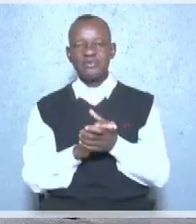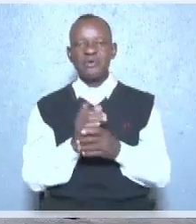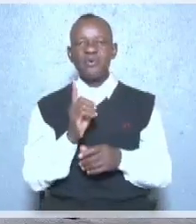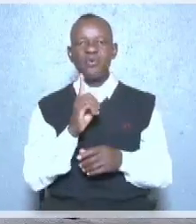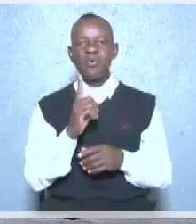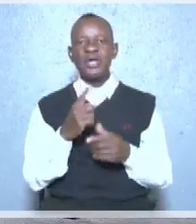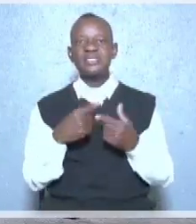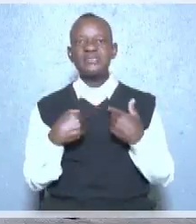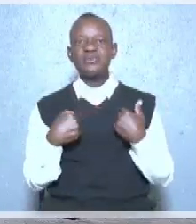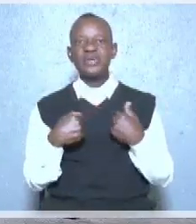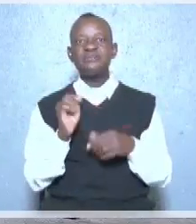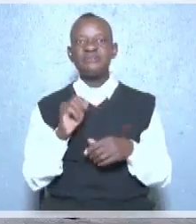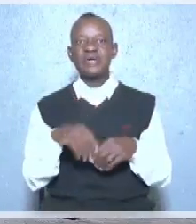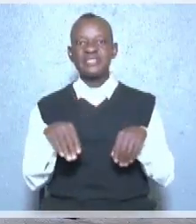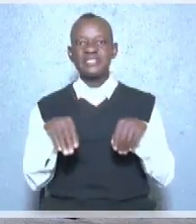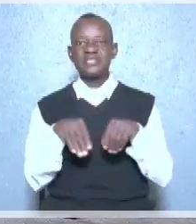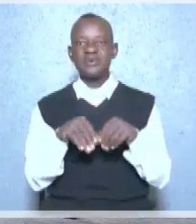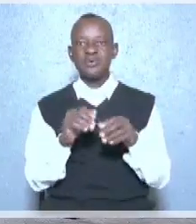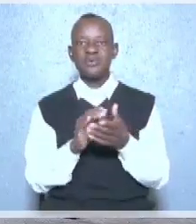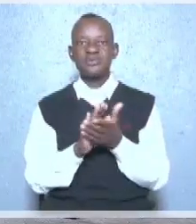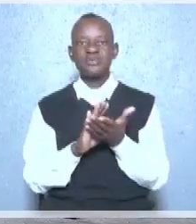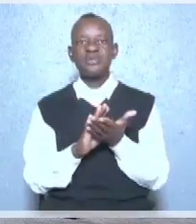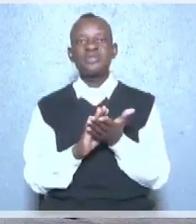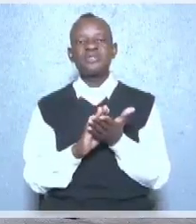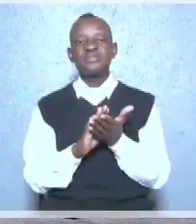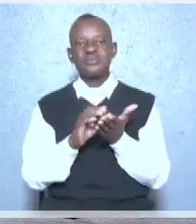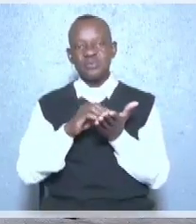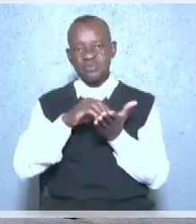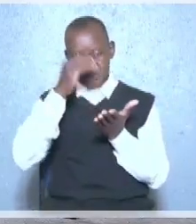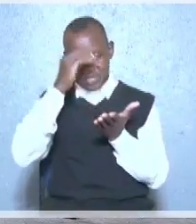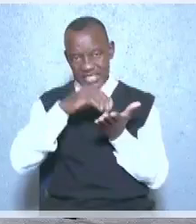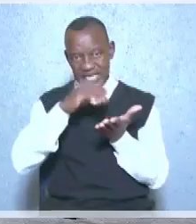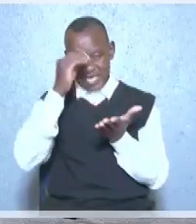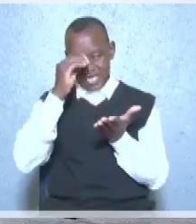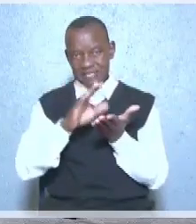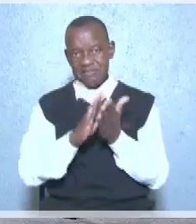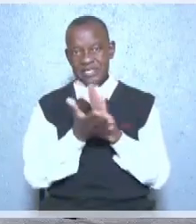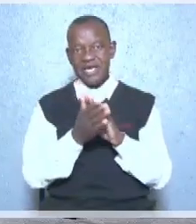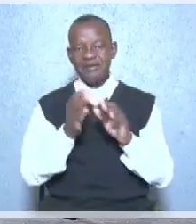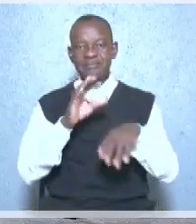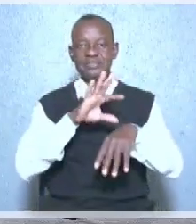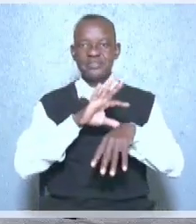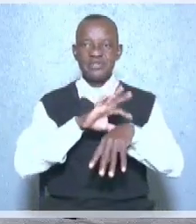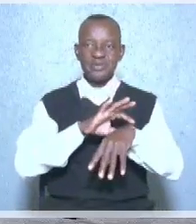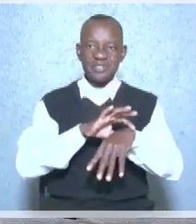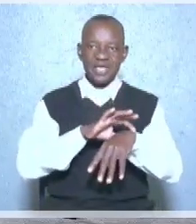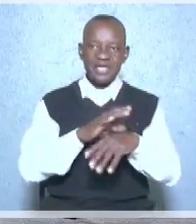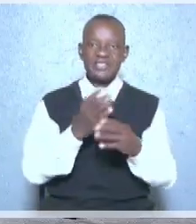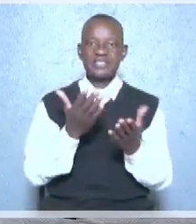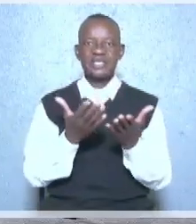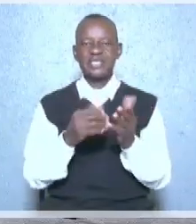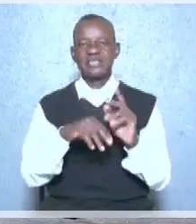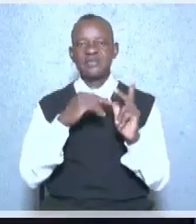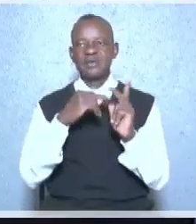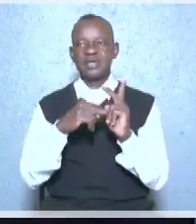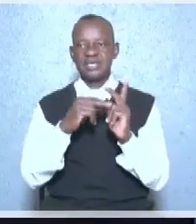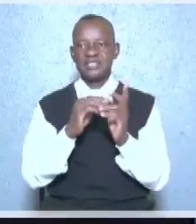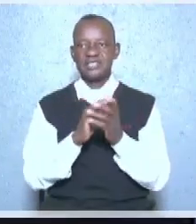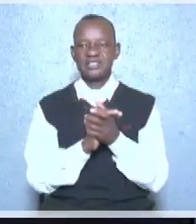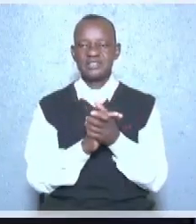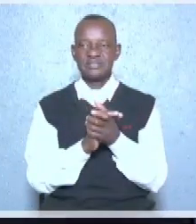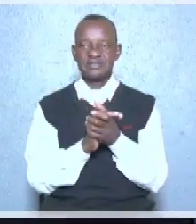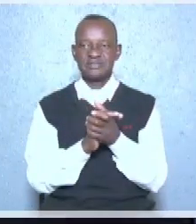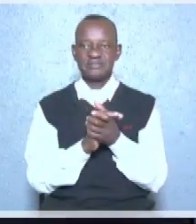a lawyer, you know, something respectable. Has that perception changed over the years when you sit down with the